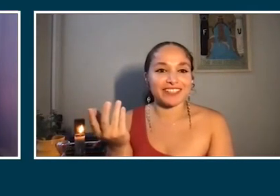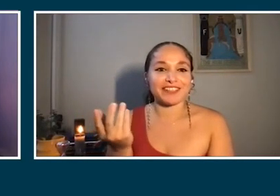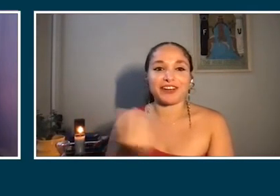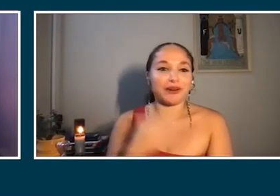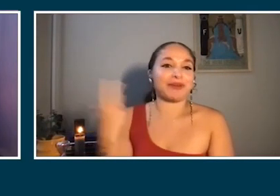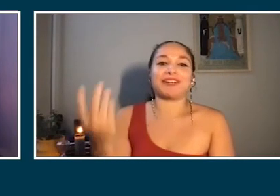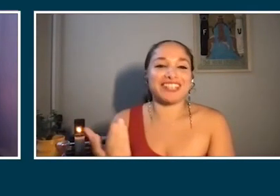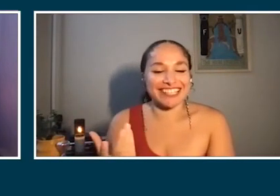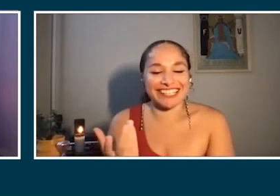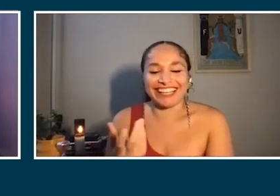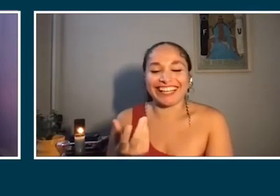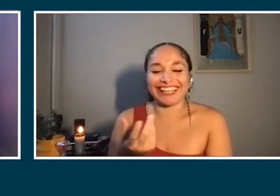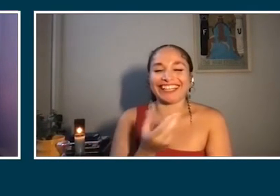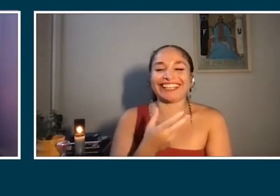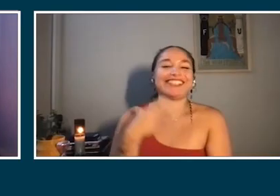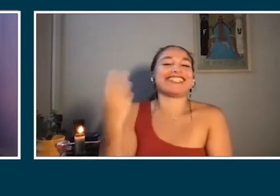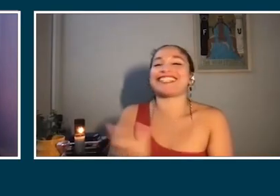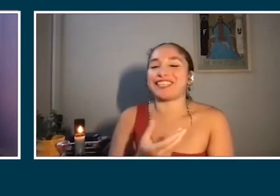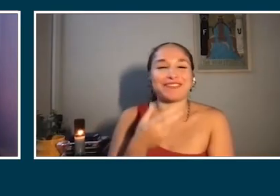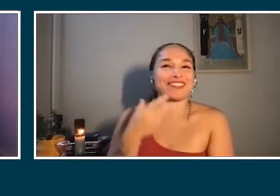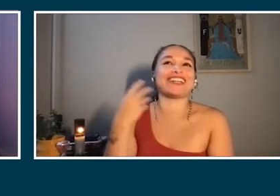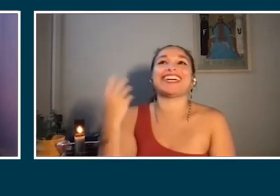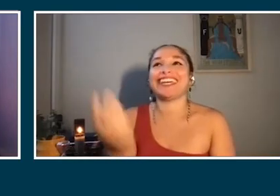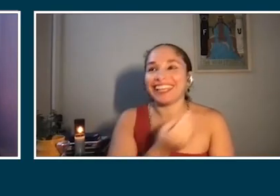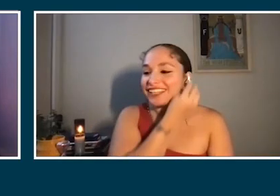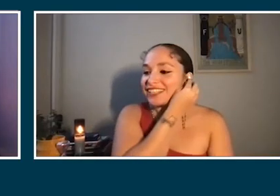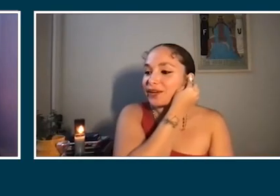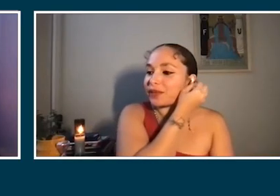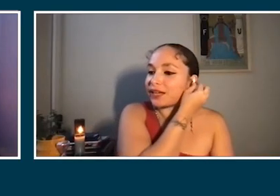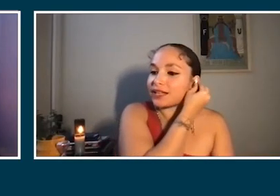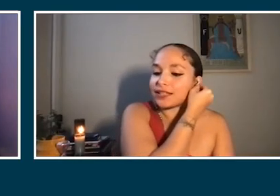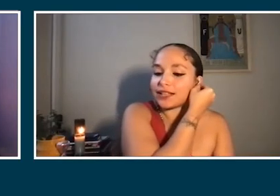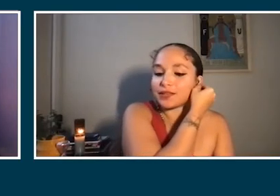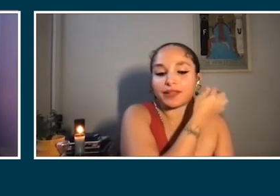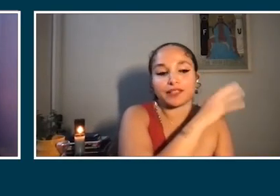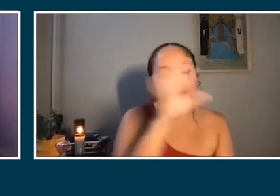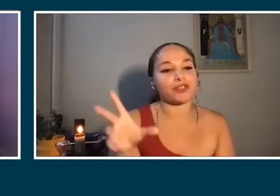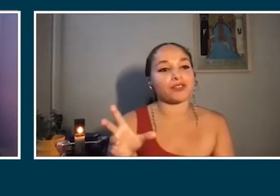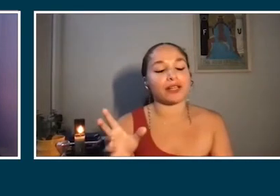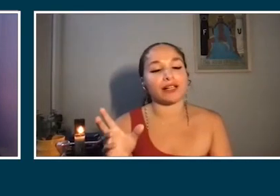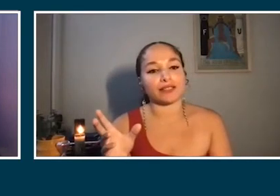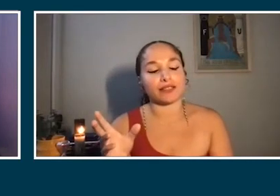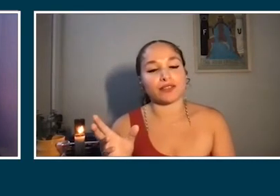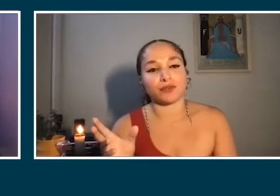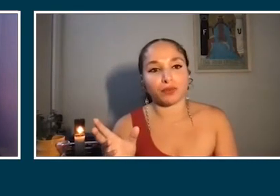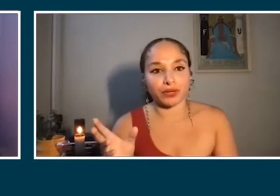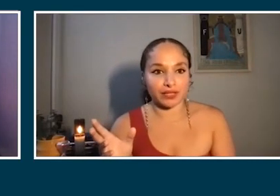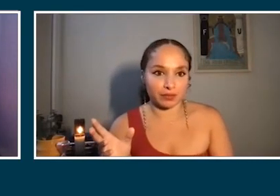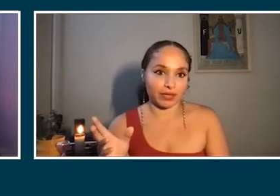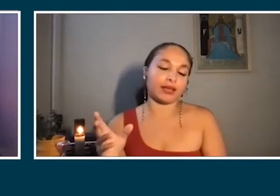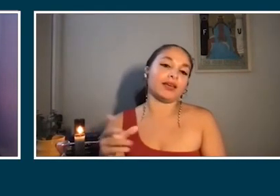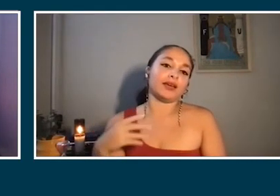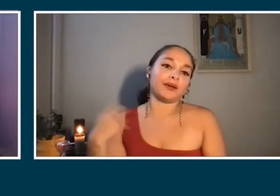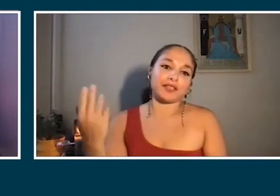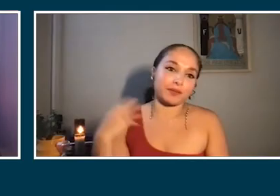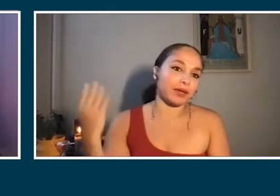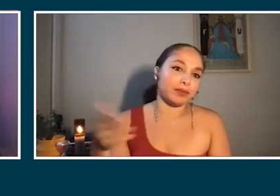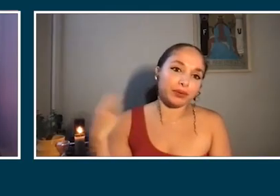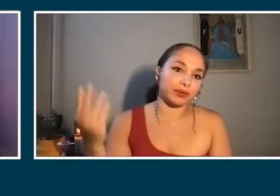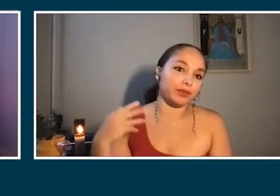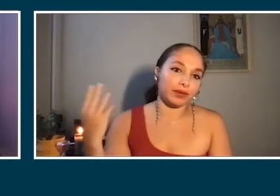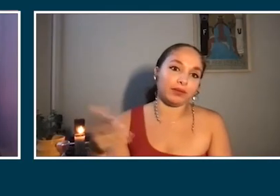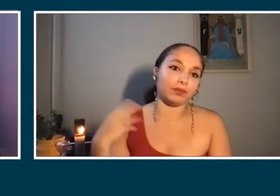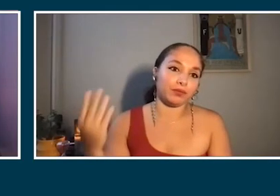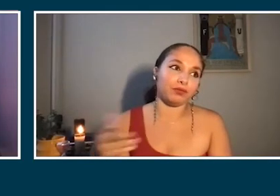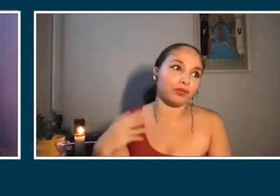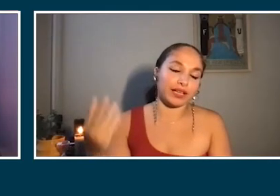really absurd when you think about it, as it always is. You know, how are you just keep doing the same things? And that's why the spiritual analysis is